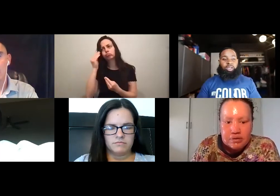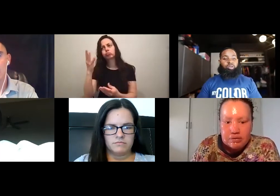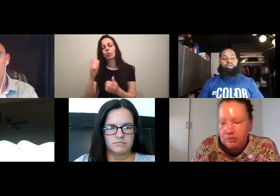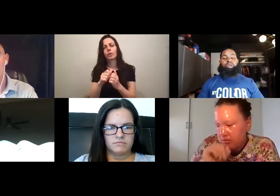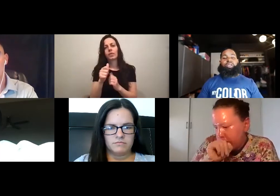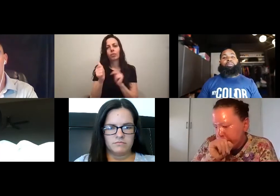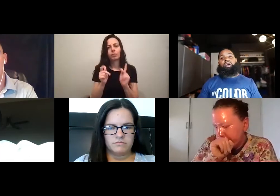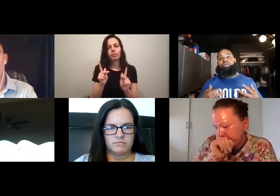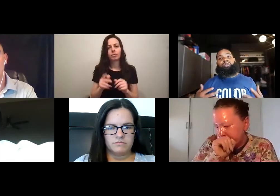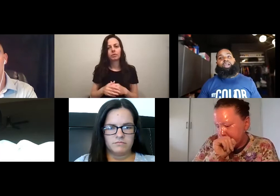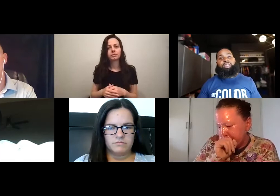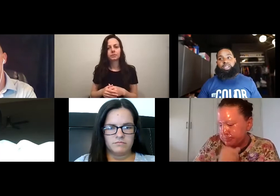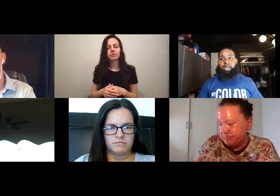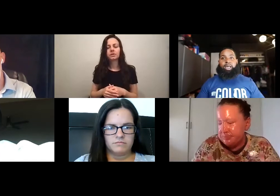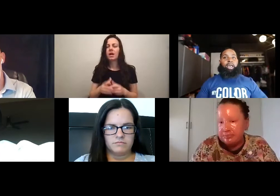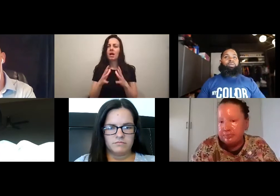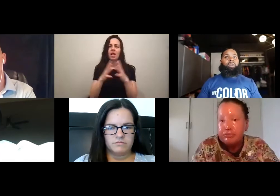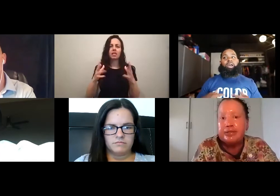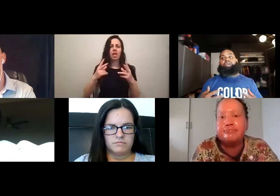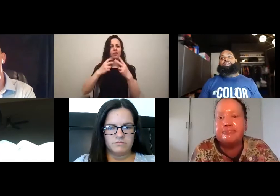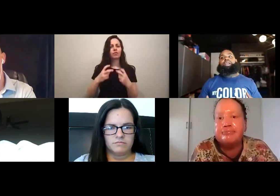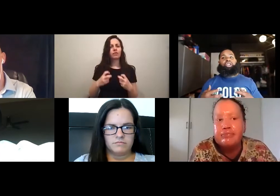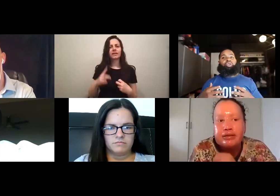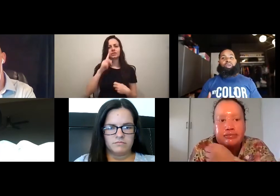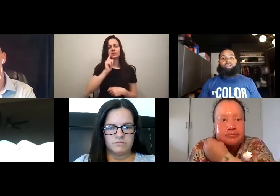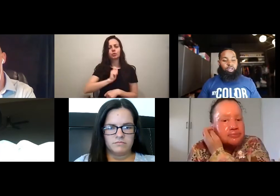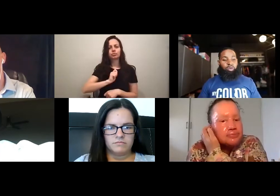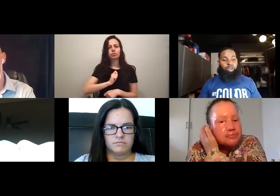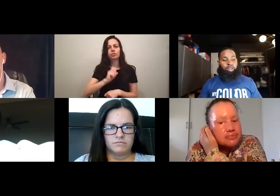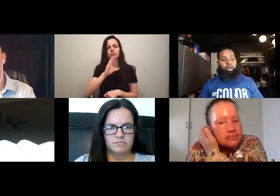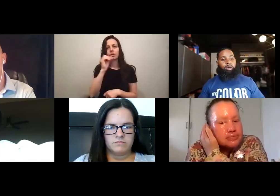really doing some self-reflection and really understanding that you